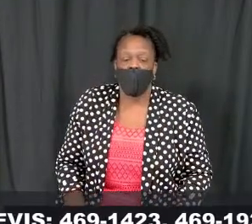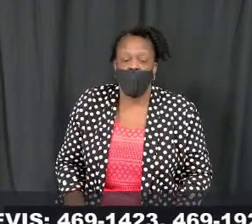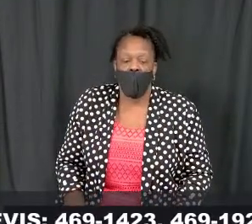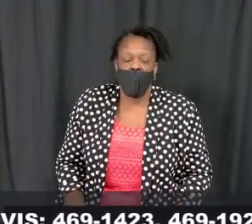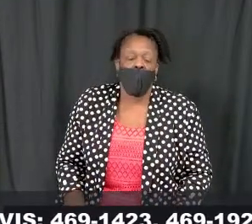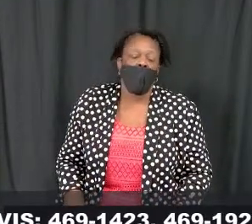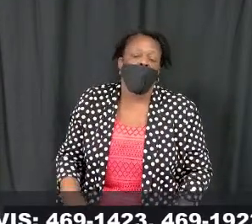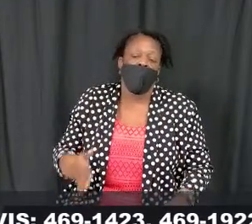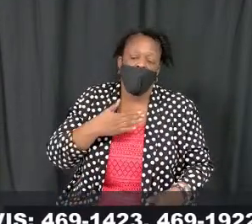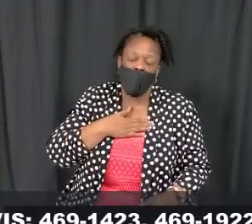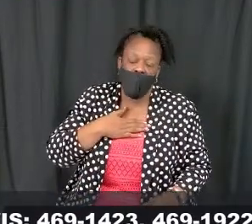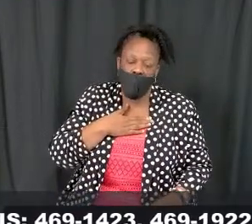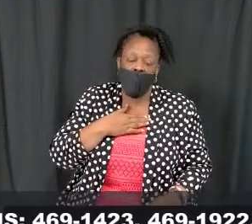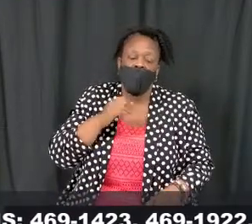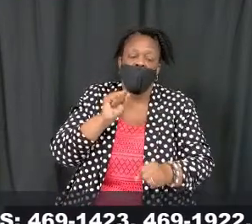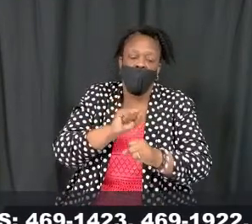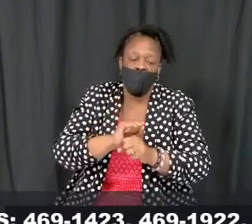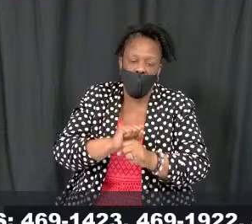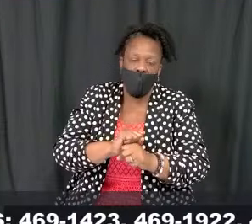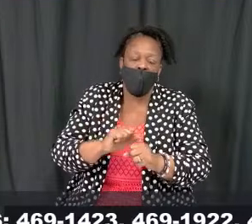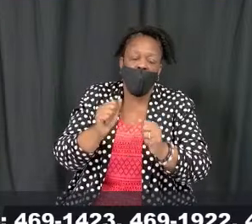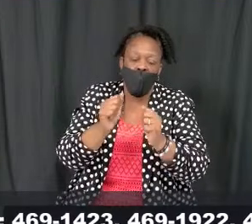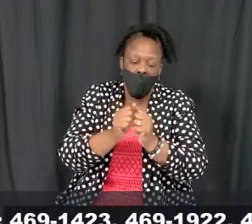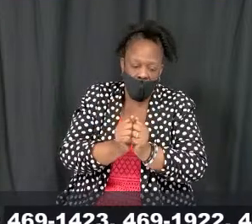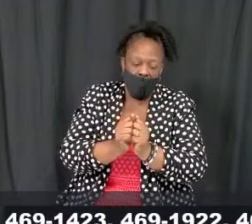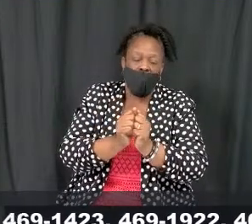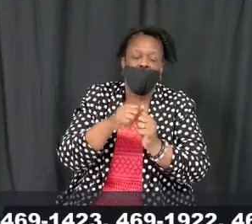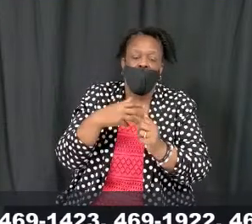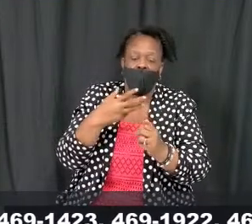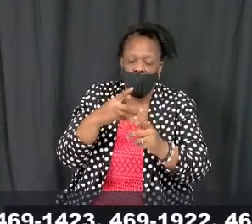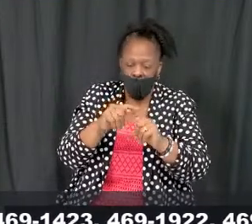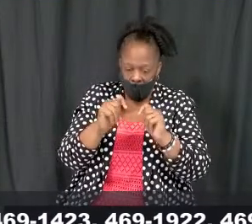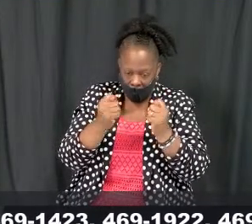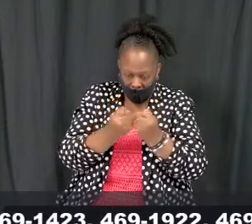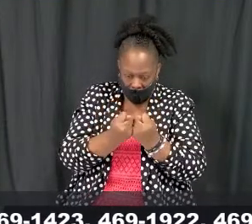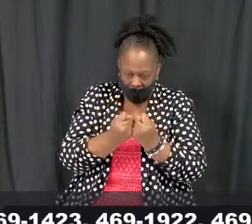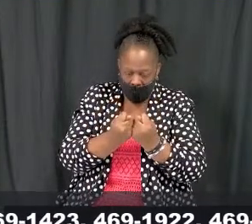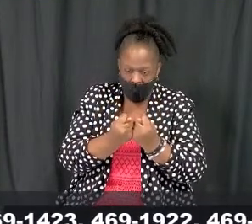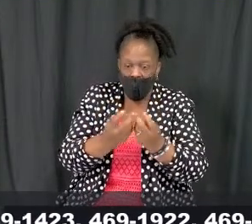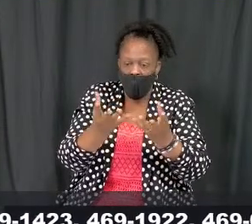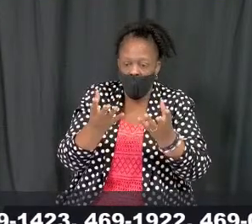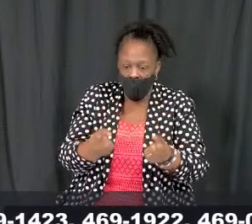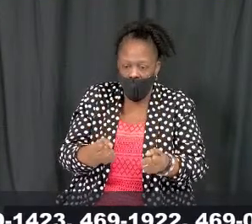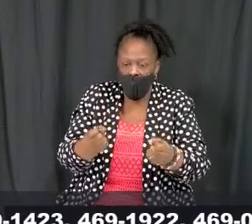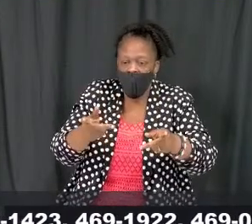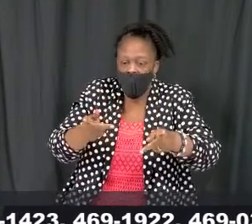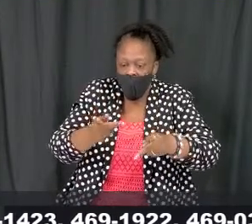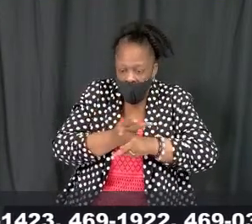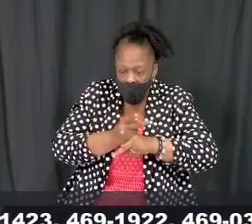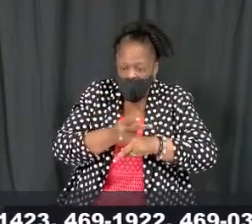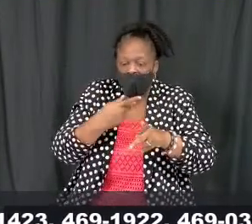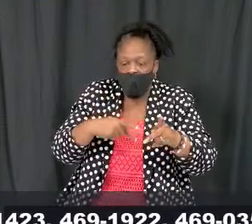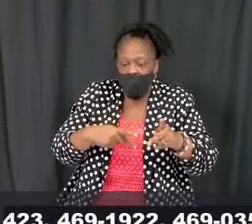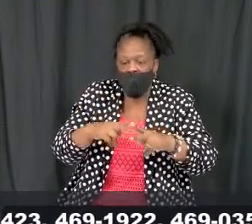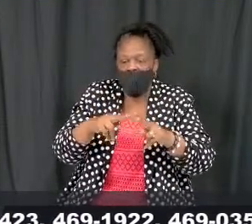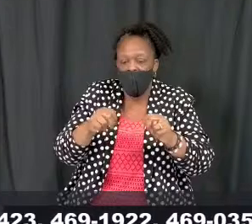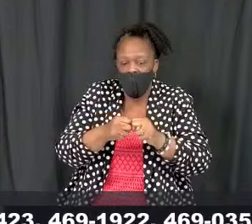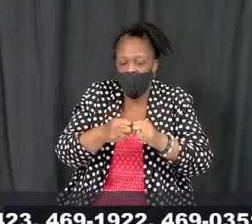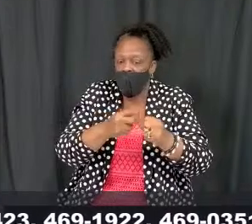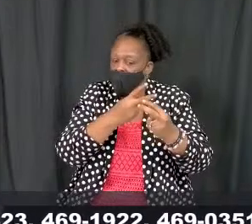cooperation and assistance as we do our best to continue to keep St. Kitts and Nevis safe. Thank you very much.